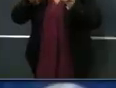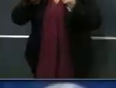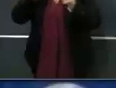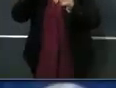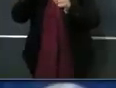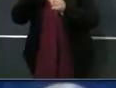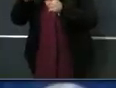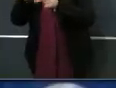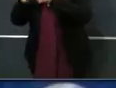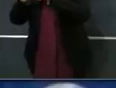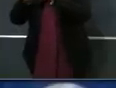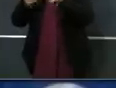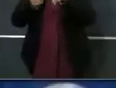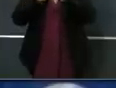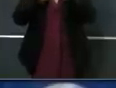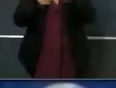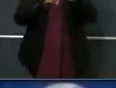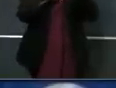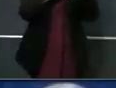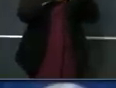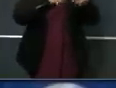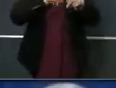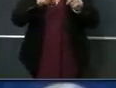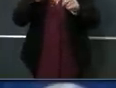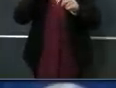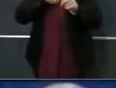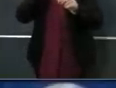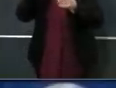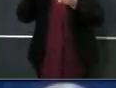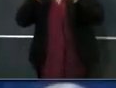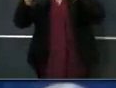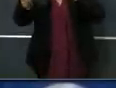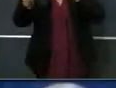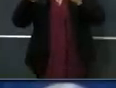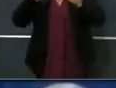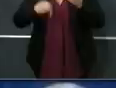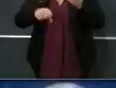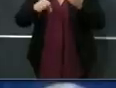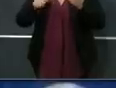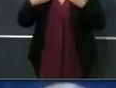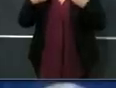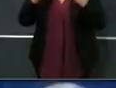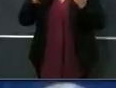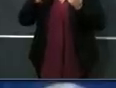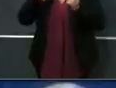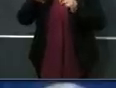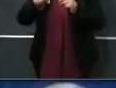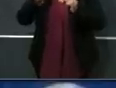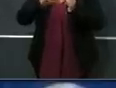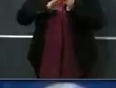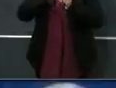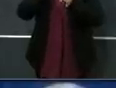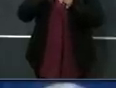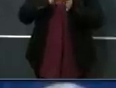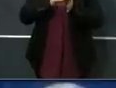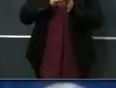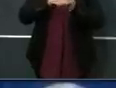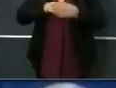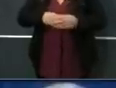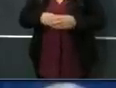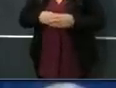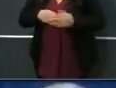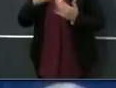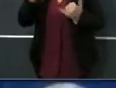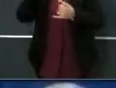provide more clarity on that roadmap to recovery, which we rolled out last week. This Wednesday, we will roll out